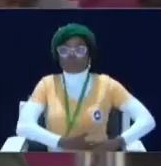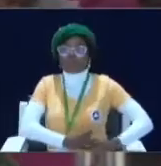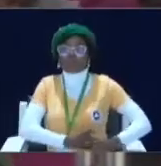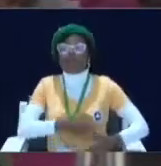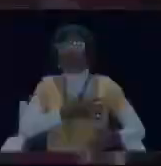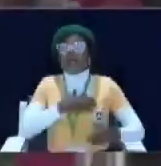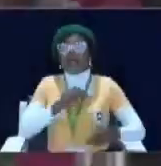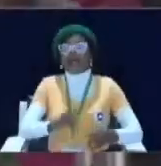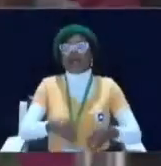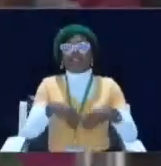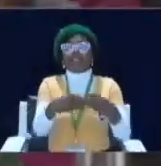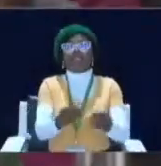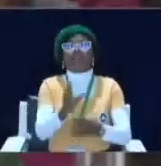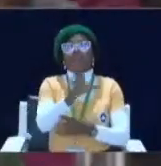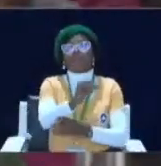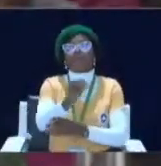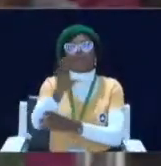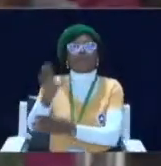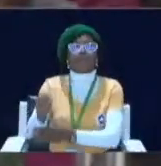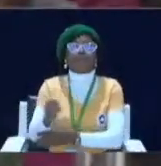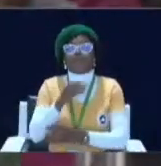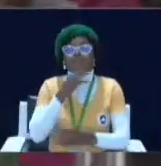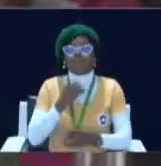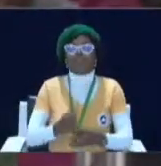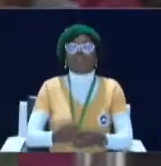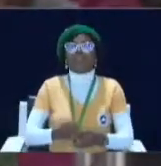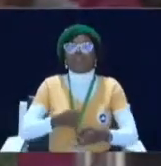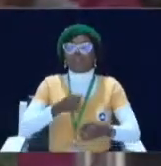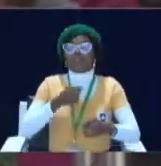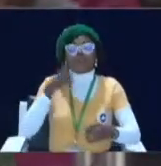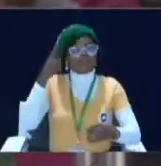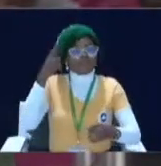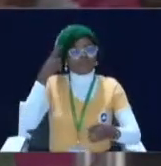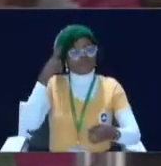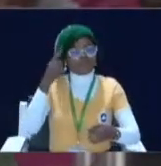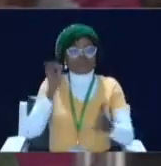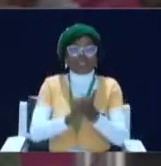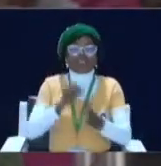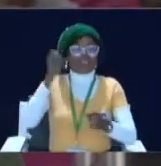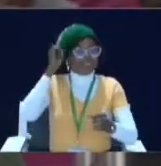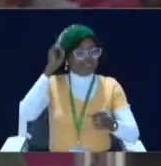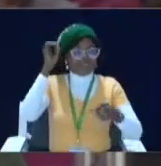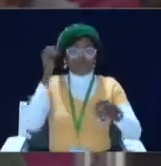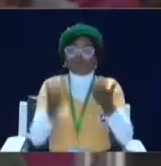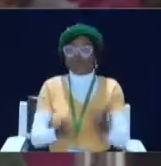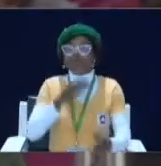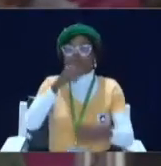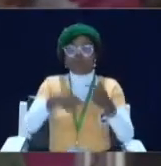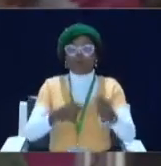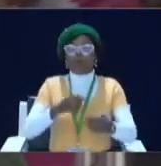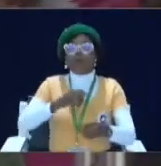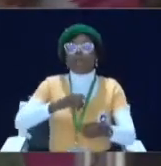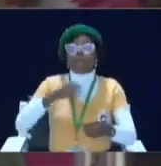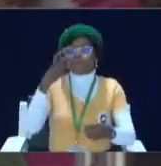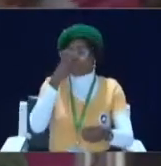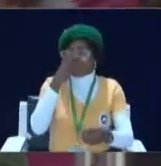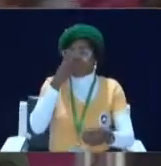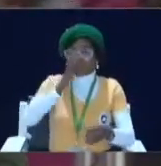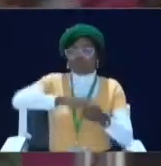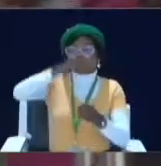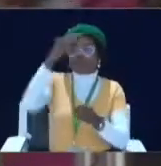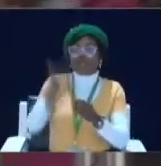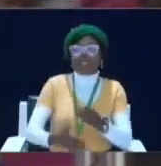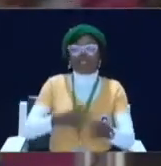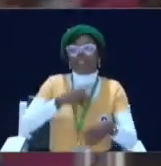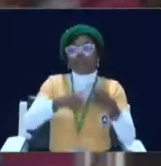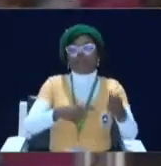10% chance of success as he could go blind totally. He wrote to Daddy Gio and he got a